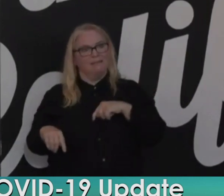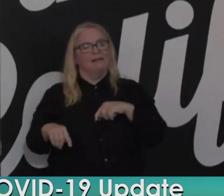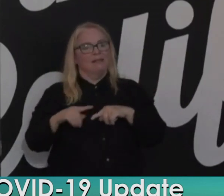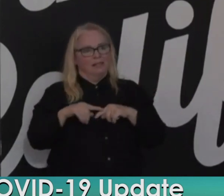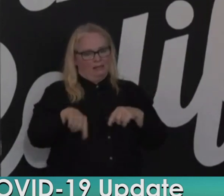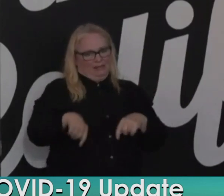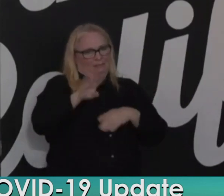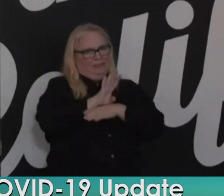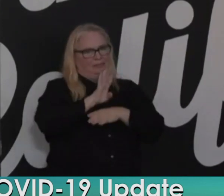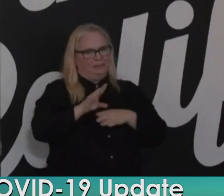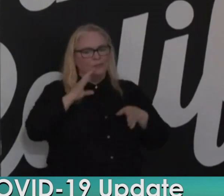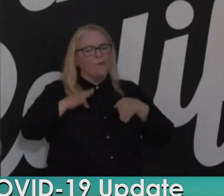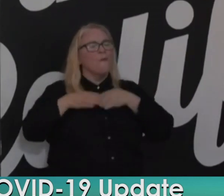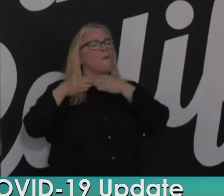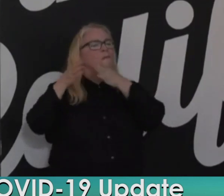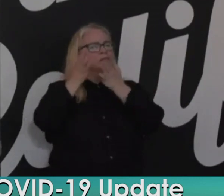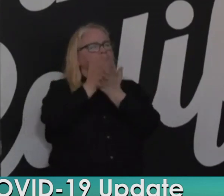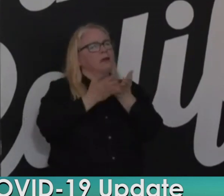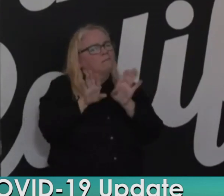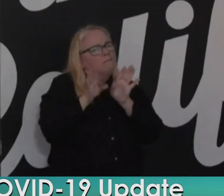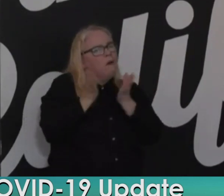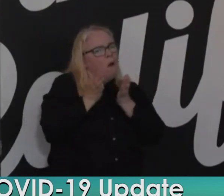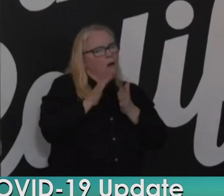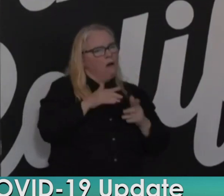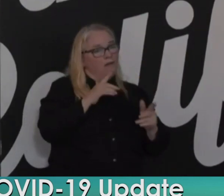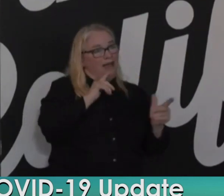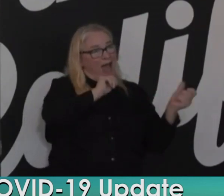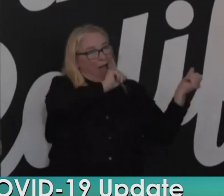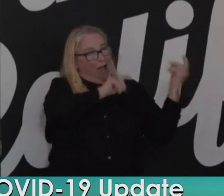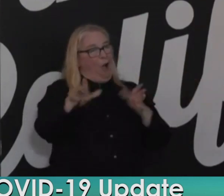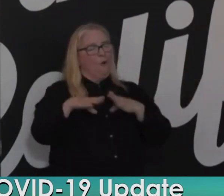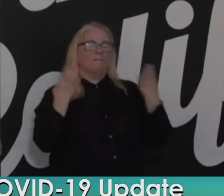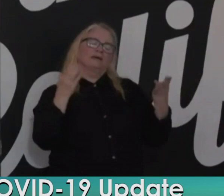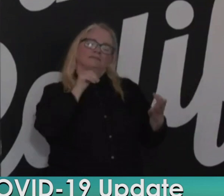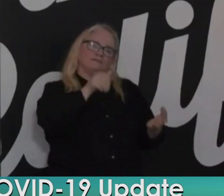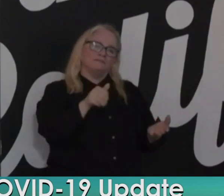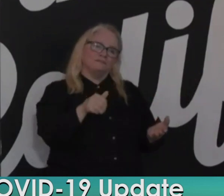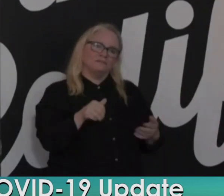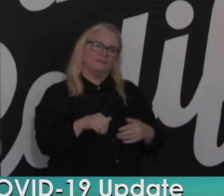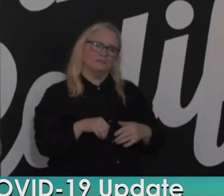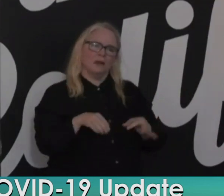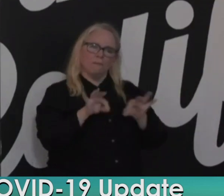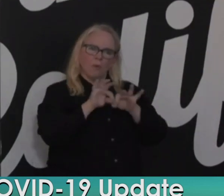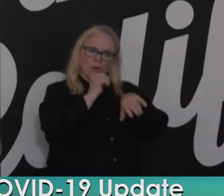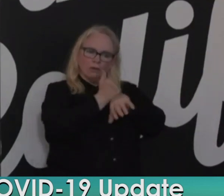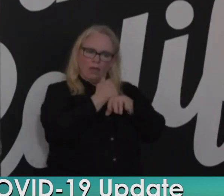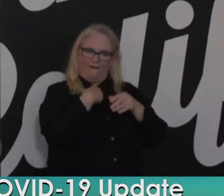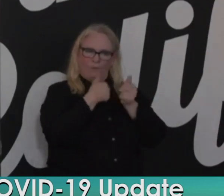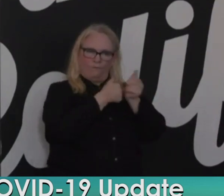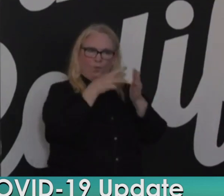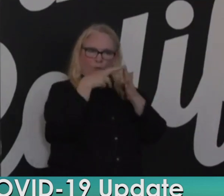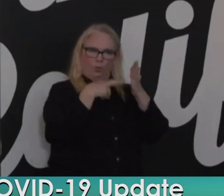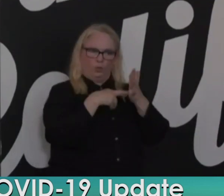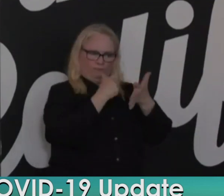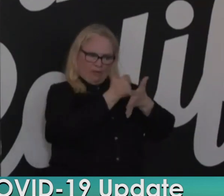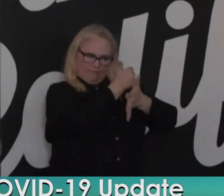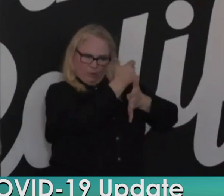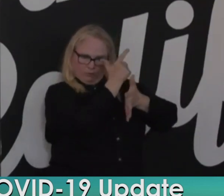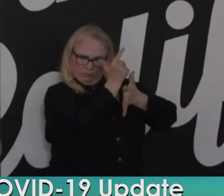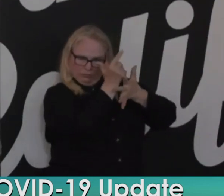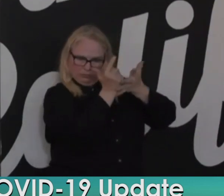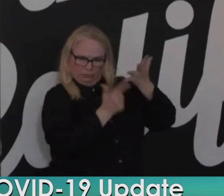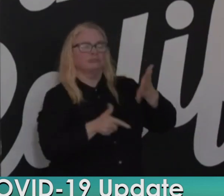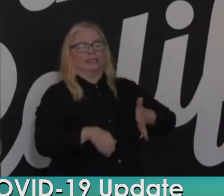phase, it's incumbent at all levels that we have strong protocols in place, but none more important than